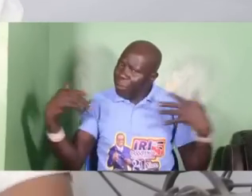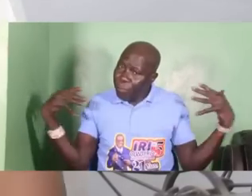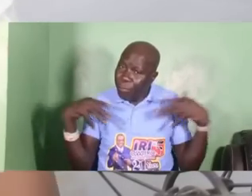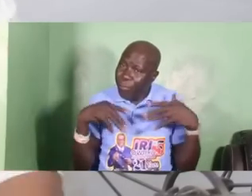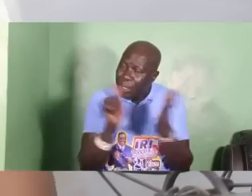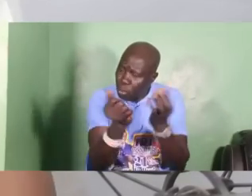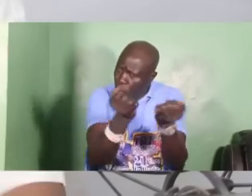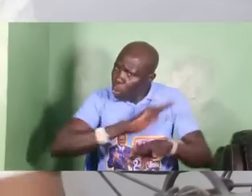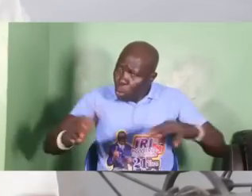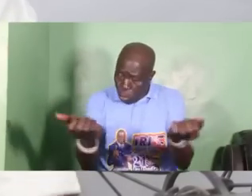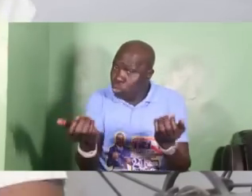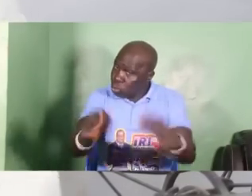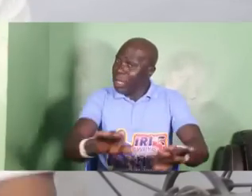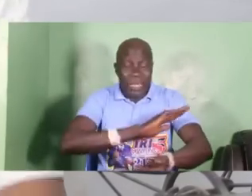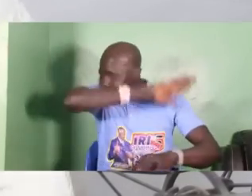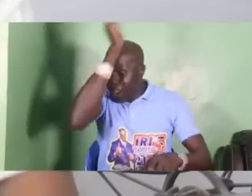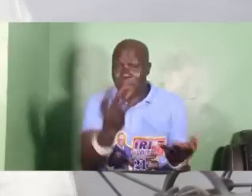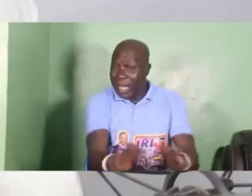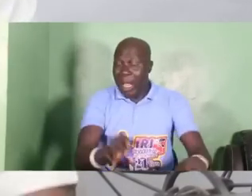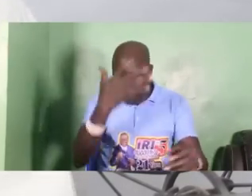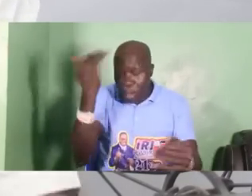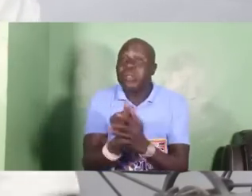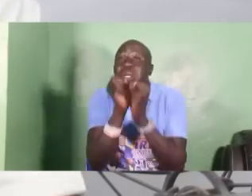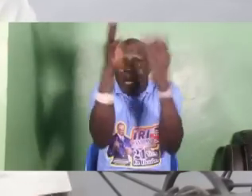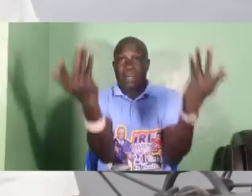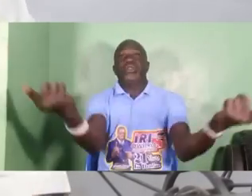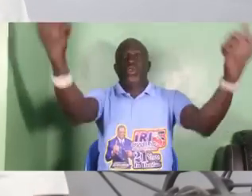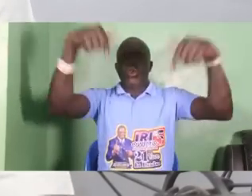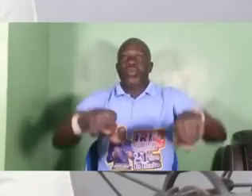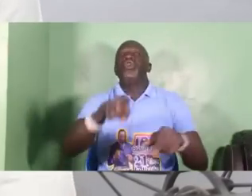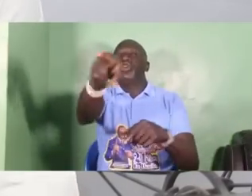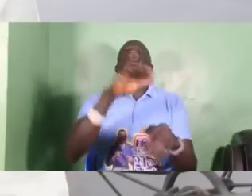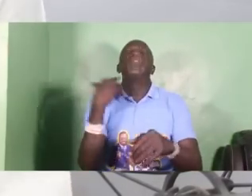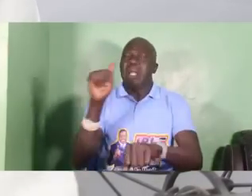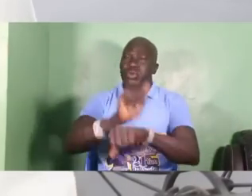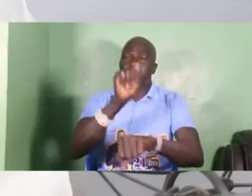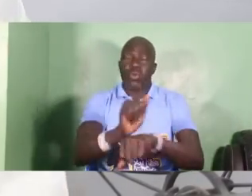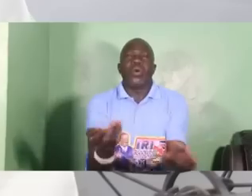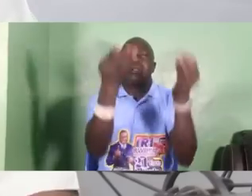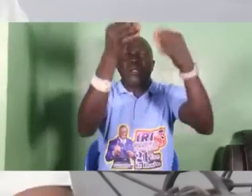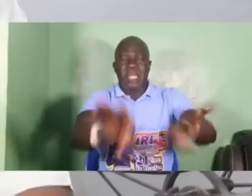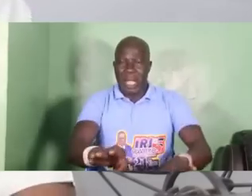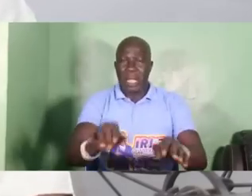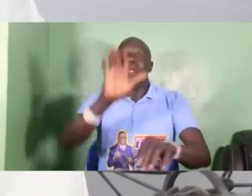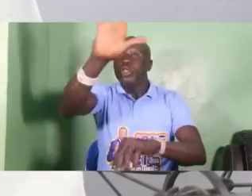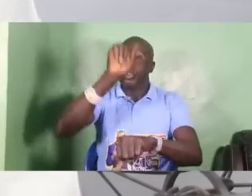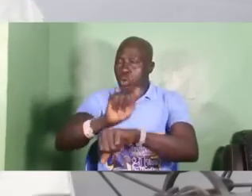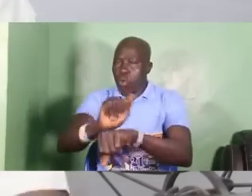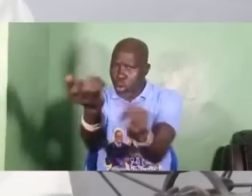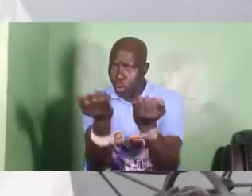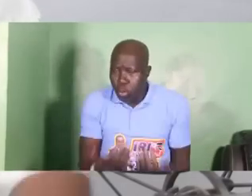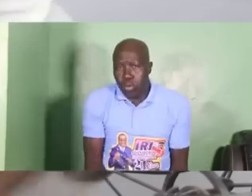afraid that you are about to die, you can't die. Light has come. For those of you that your occupation has